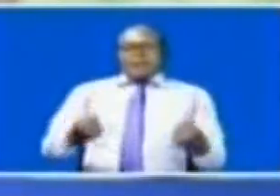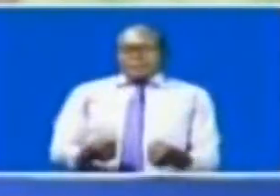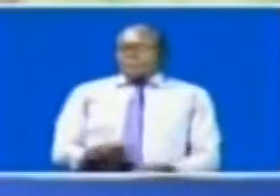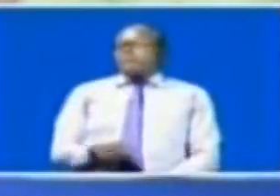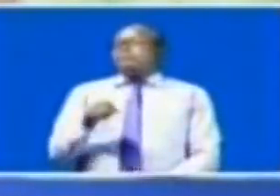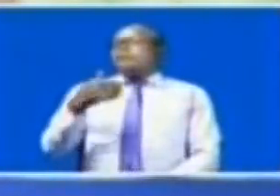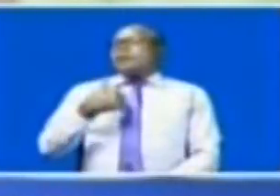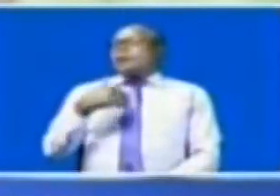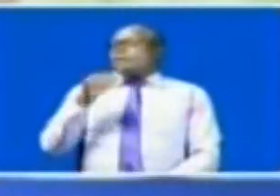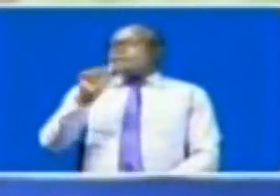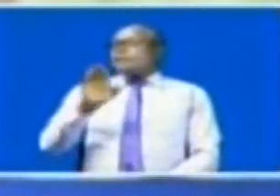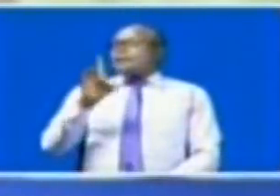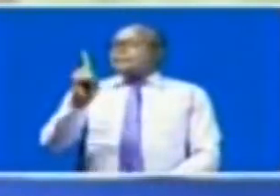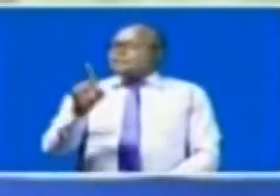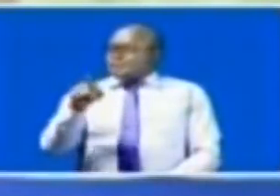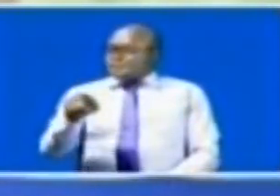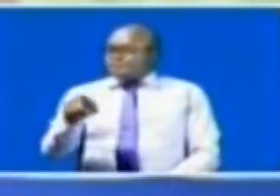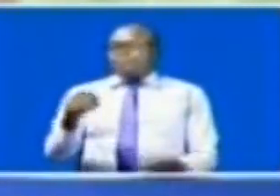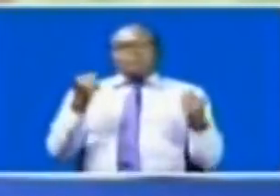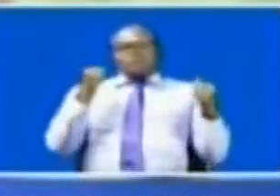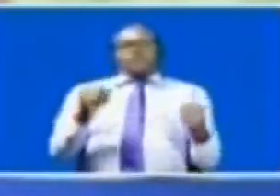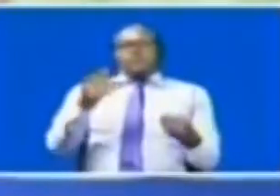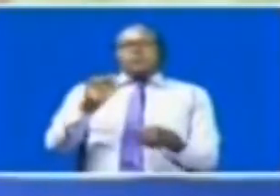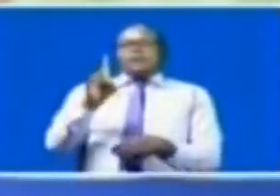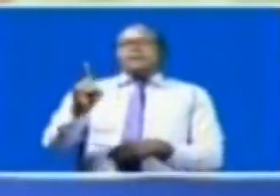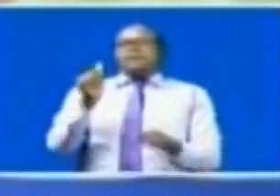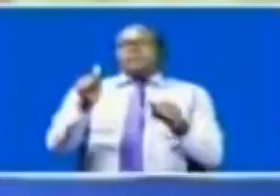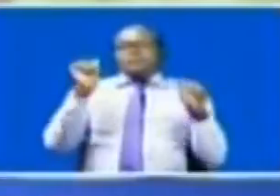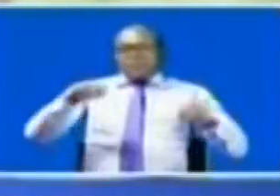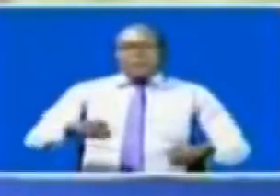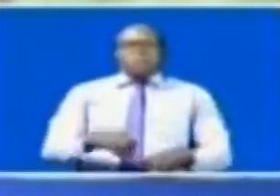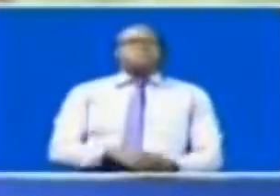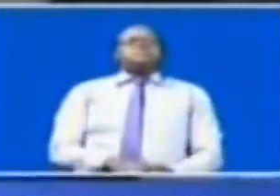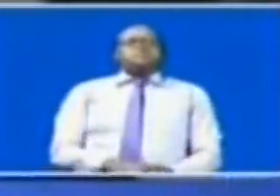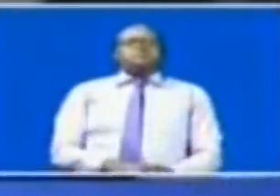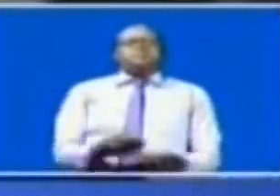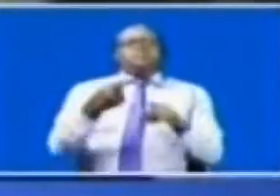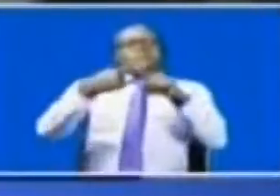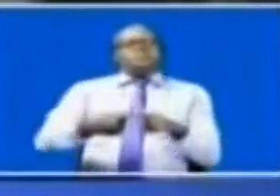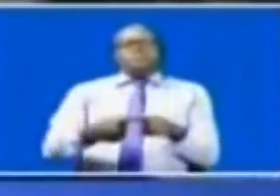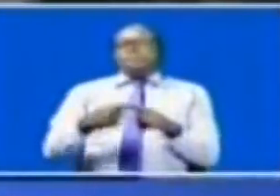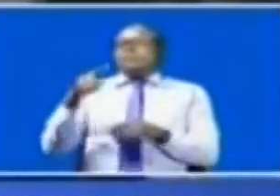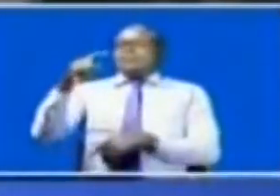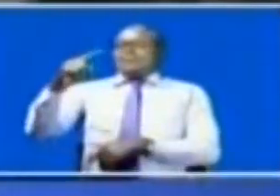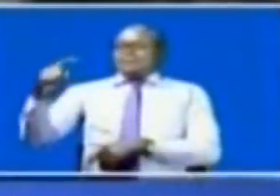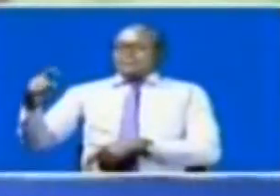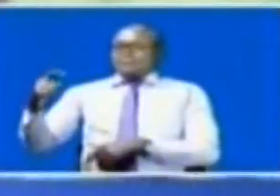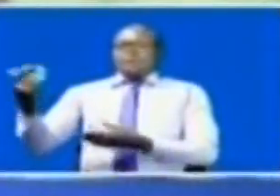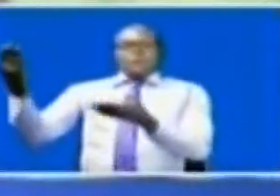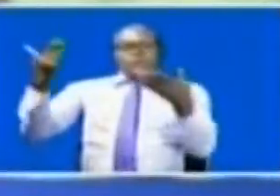acid. And citric acid is a strong acid which can kill the germs that na introduce